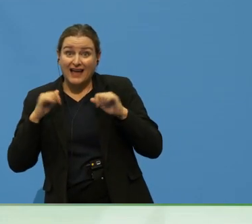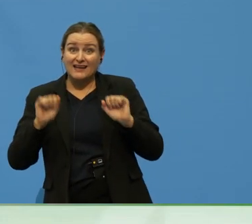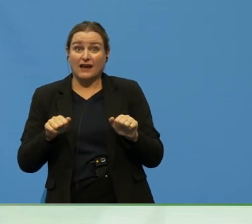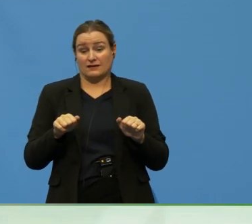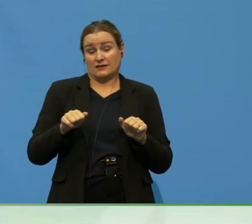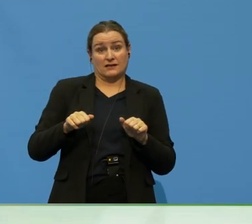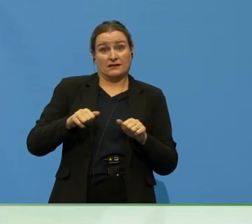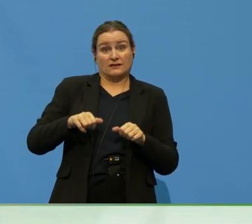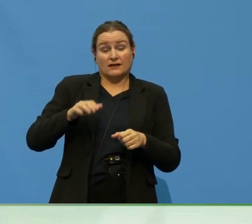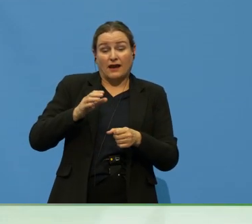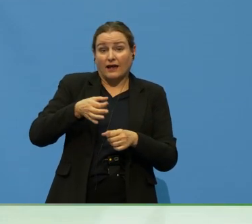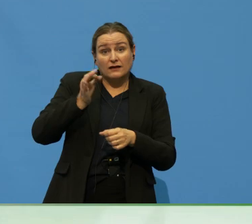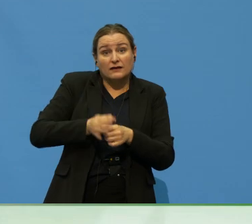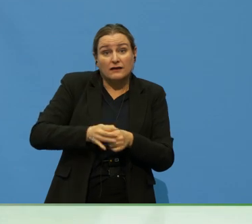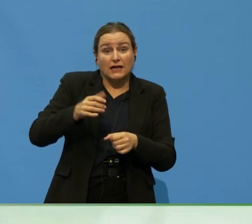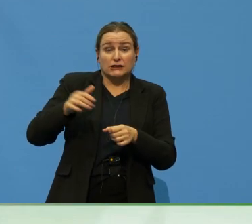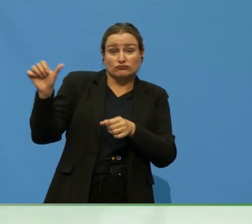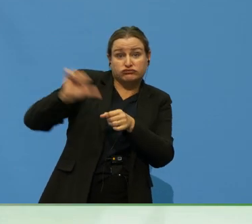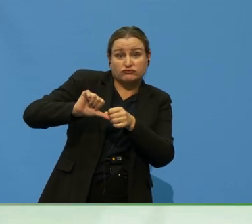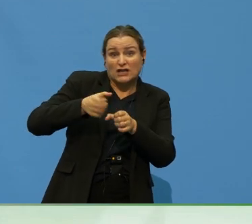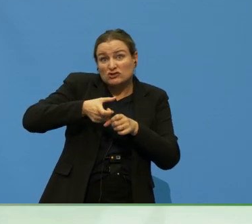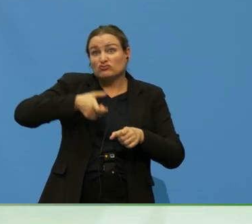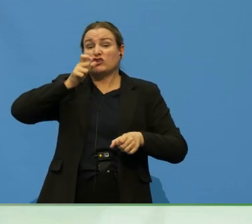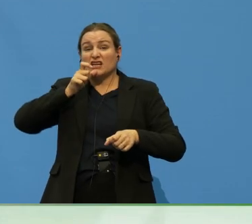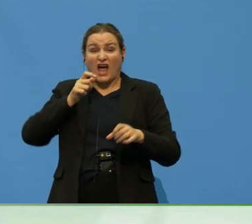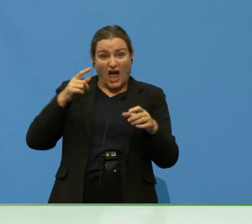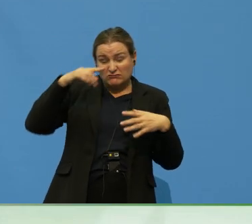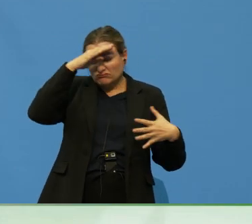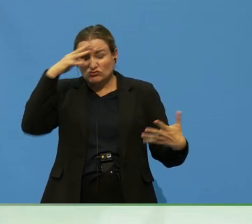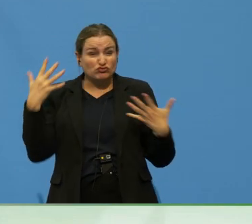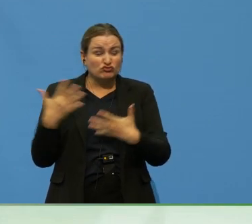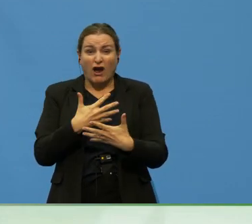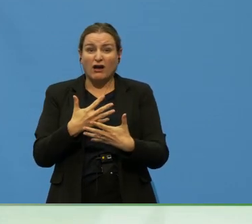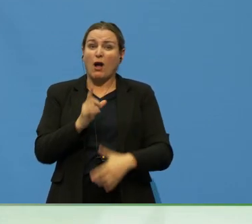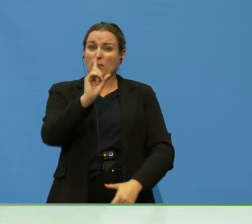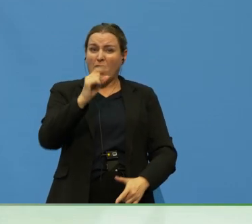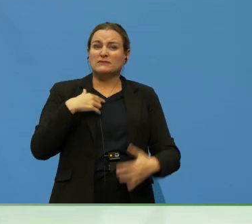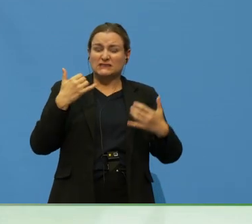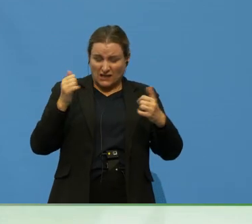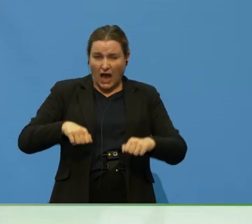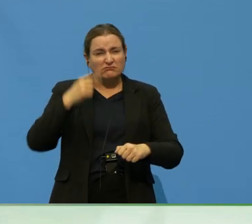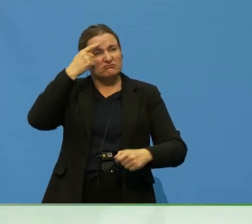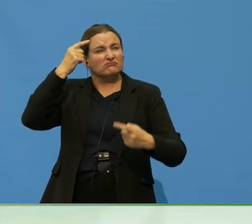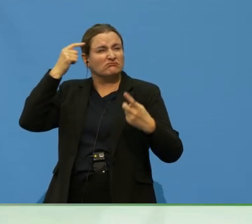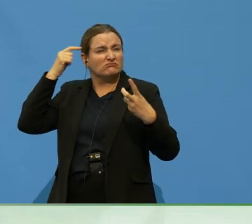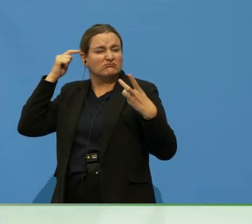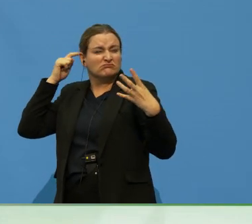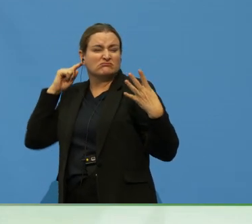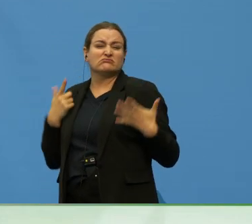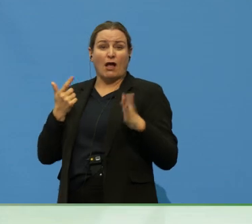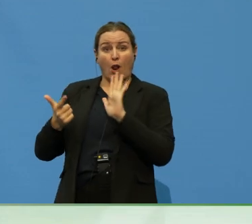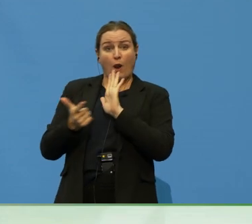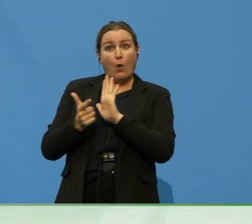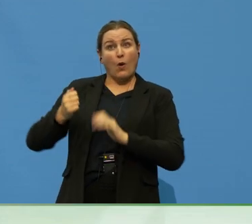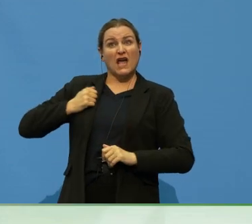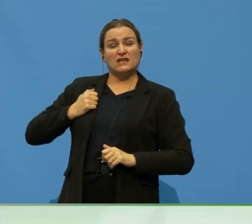disabilities. And happy to do that. And it was this kind of, and I'm gonna use a sport, there's this TSN turning,